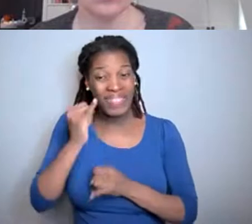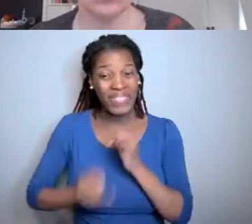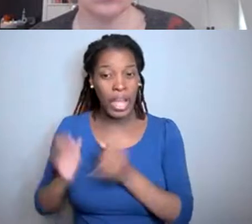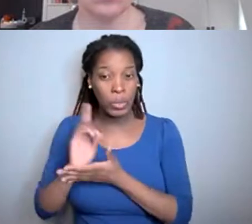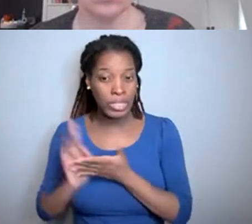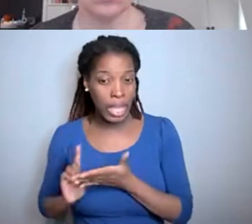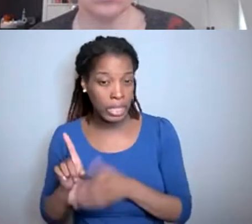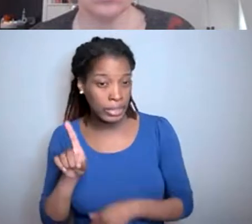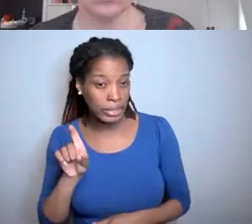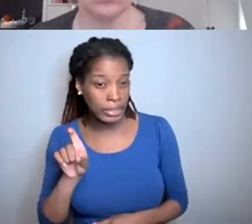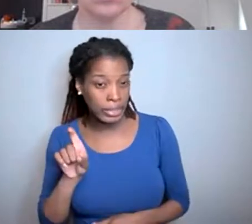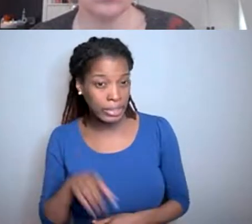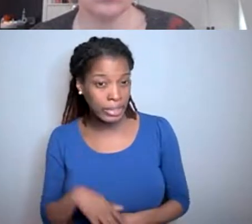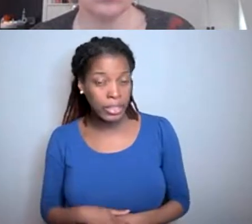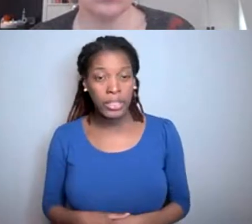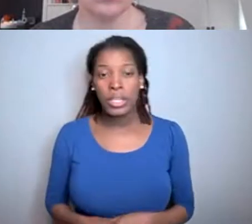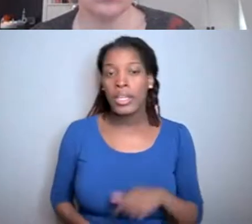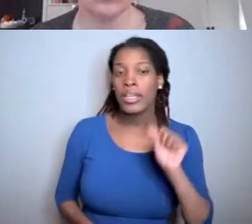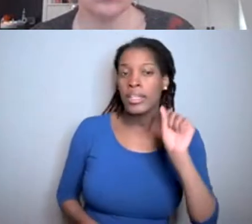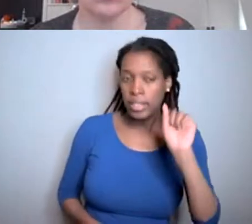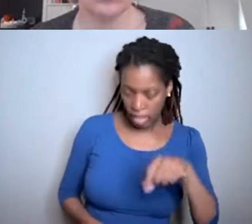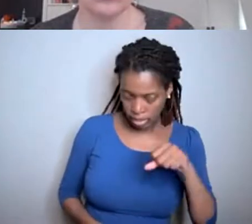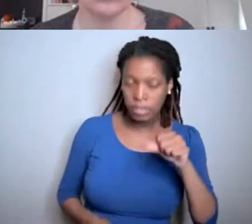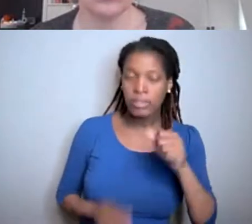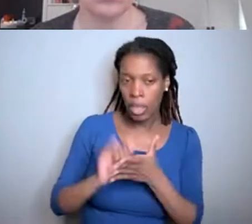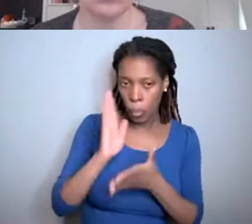yes yes that will be part of the process yes